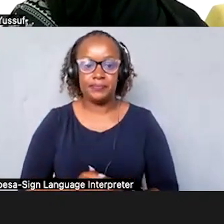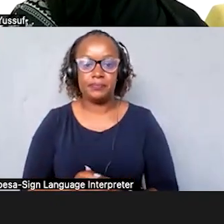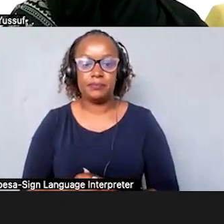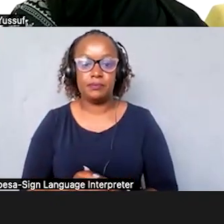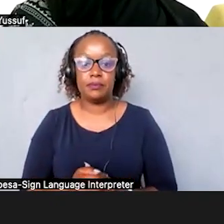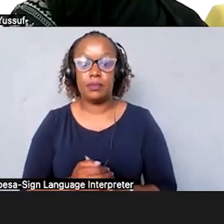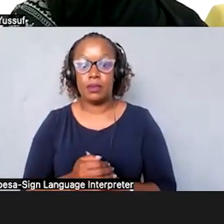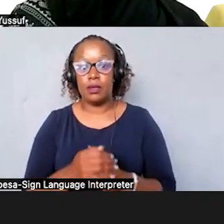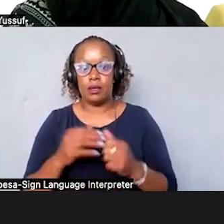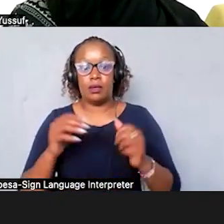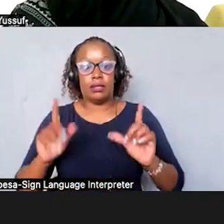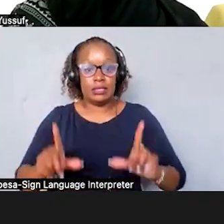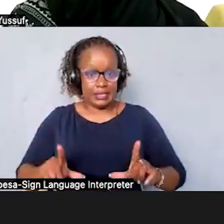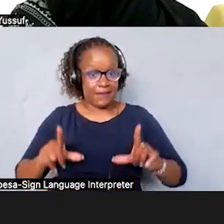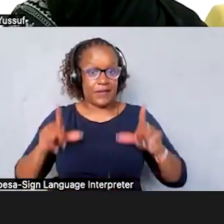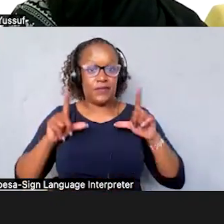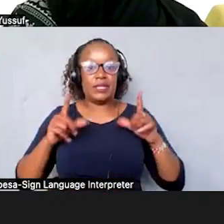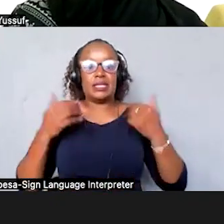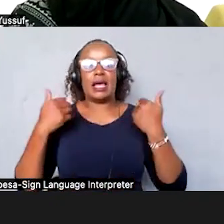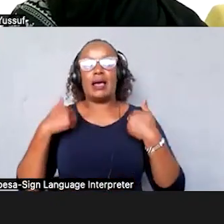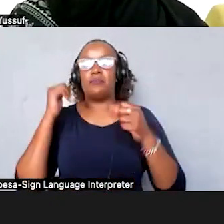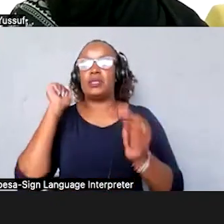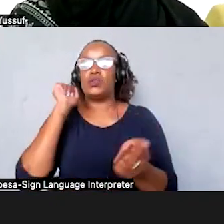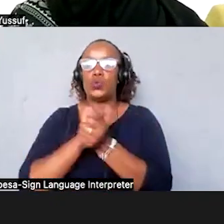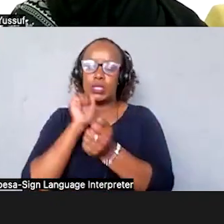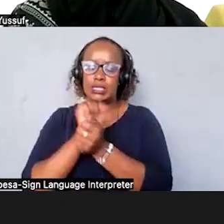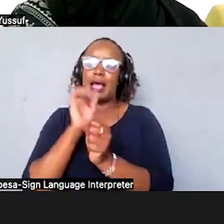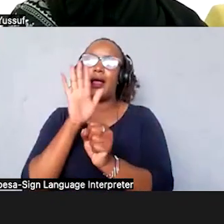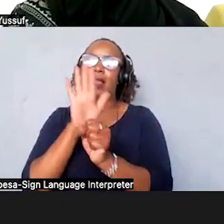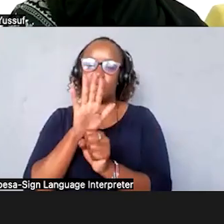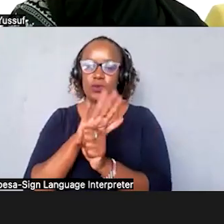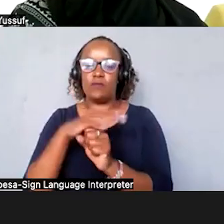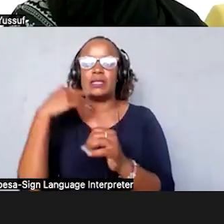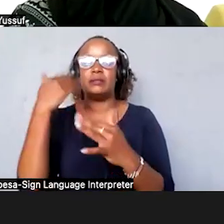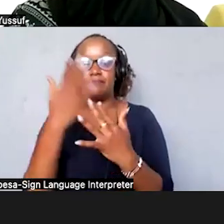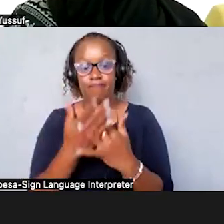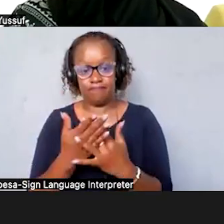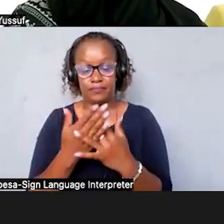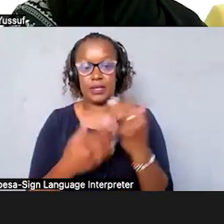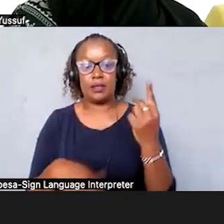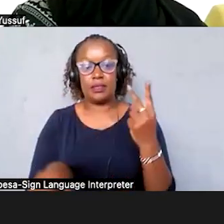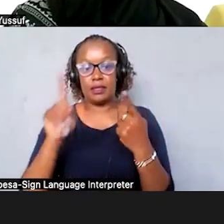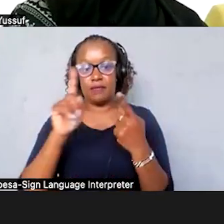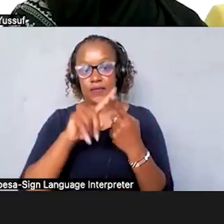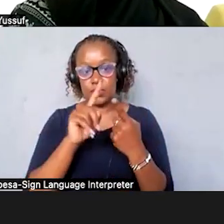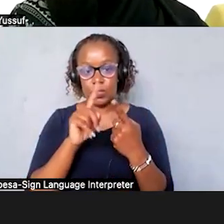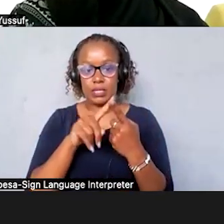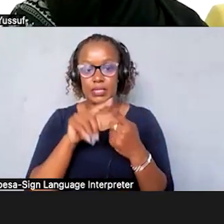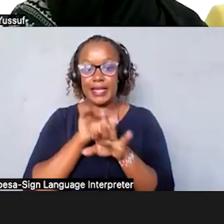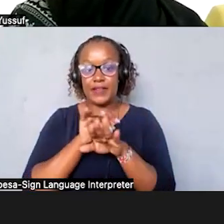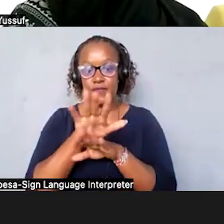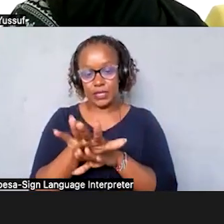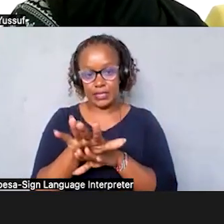Survivors are doing quite a number of interventions. If I start with one, the first one they are doing is in terms of influencing